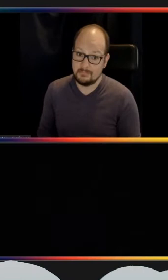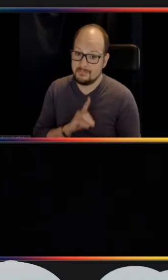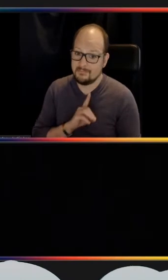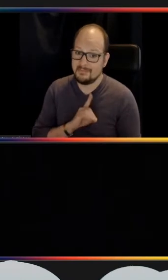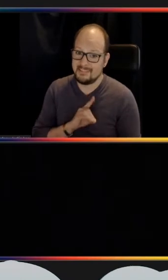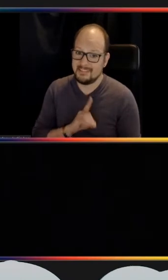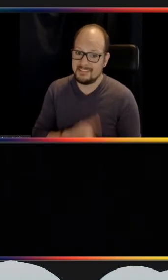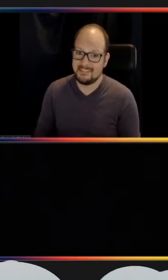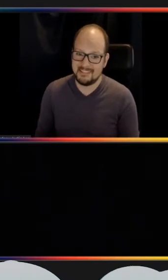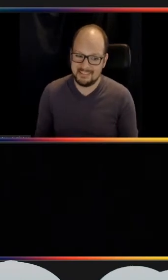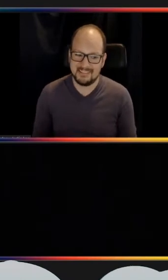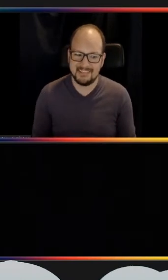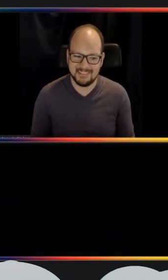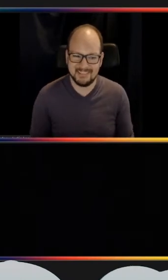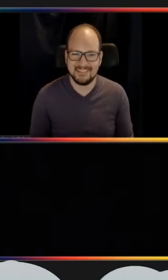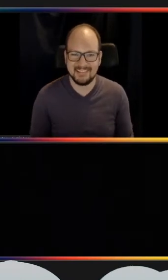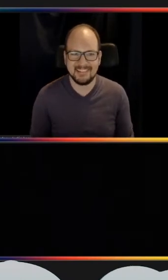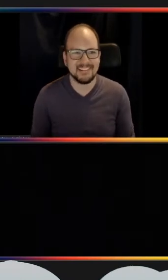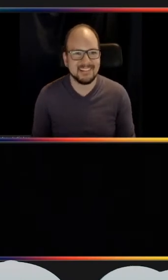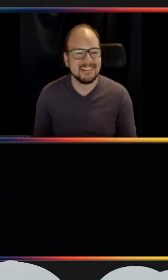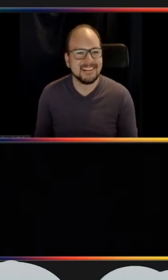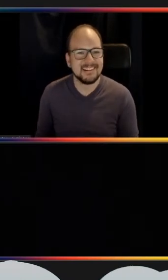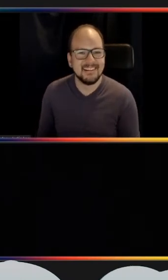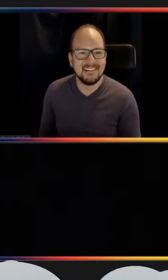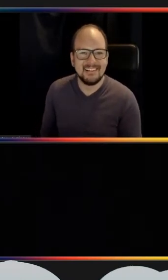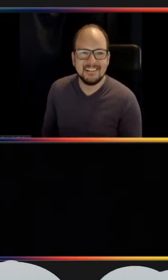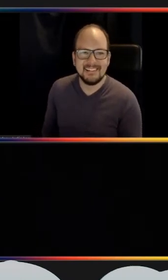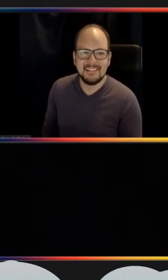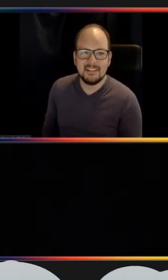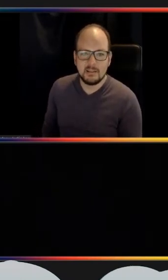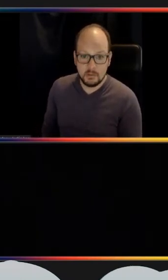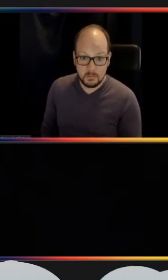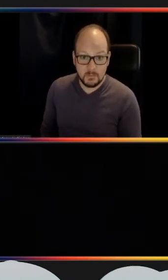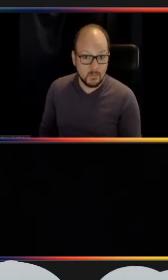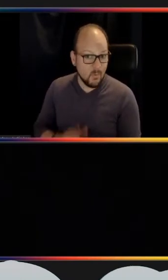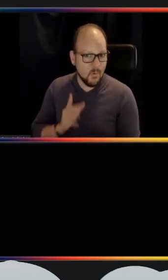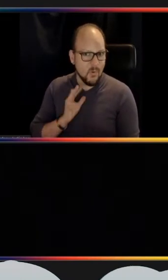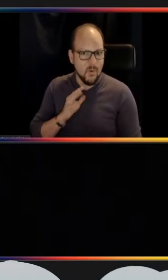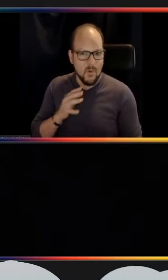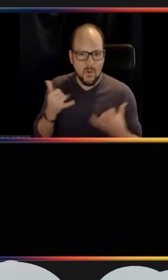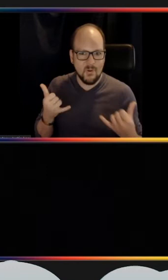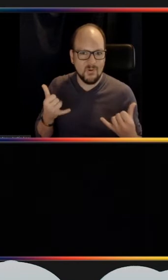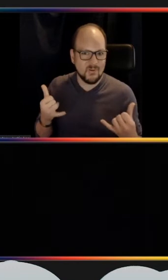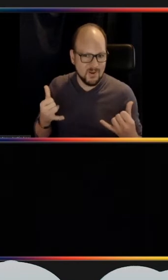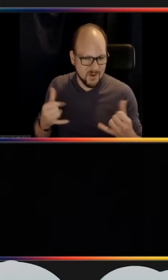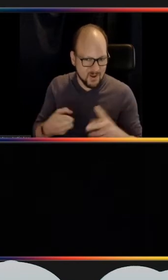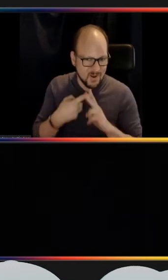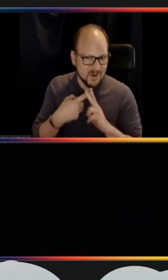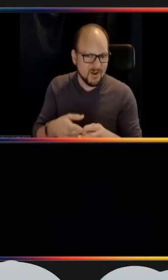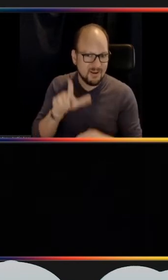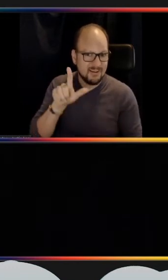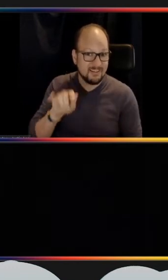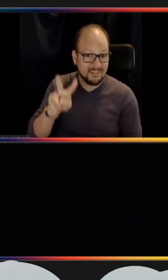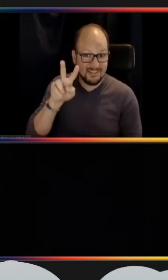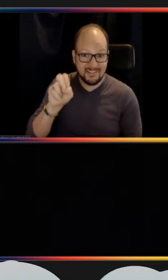Oh man. Okay, so it says that we are live. Ooh, fun. Ready.